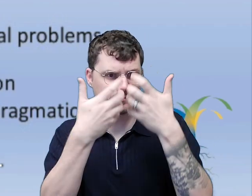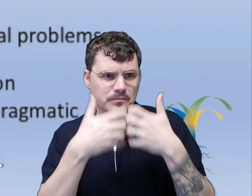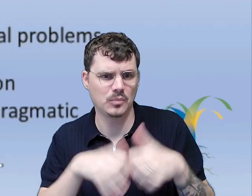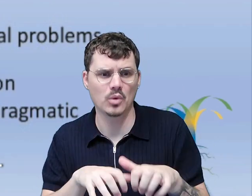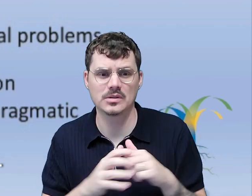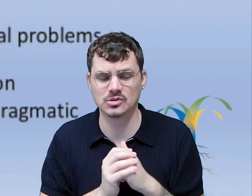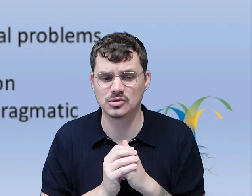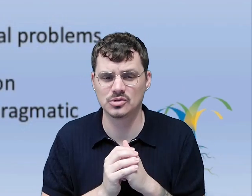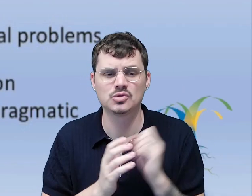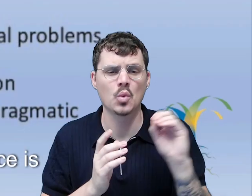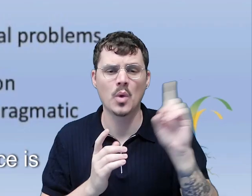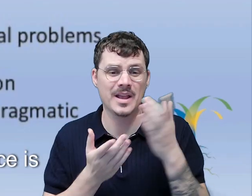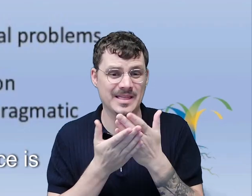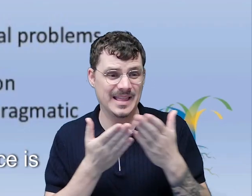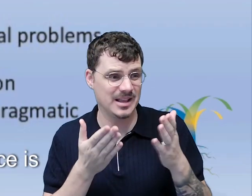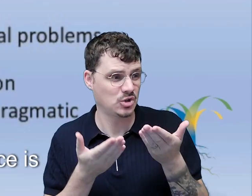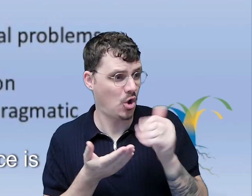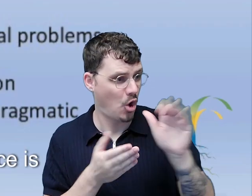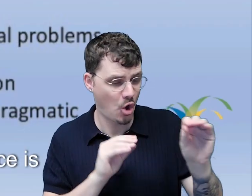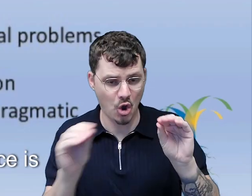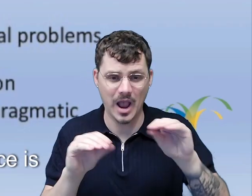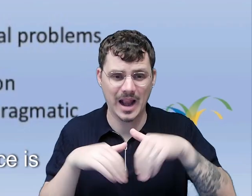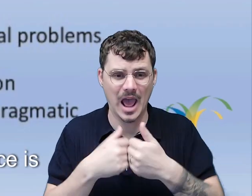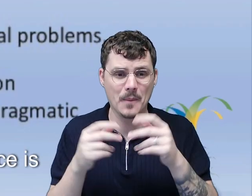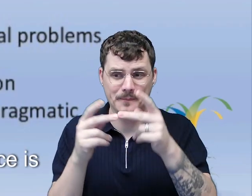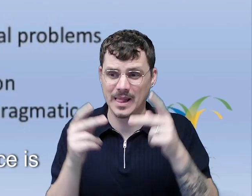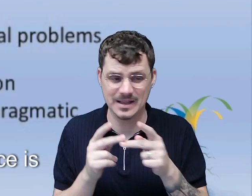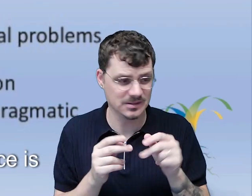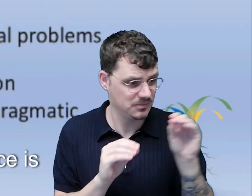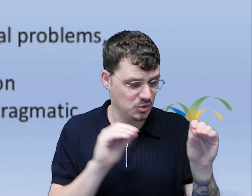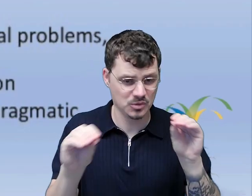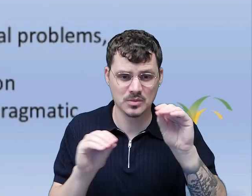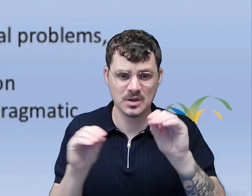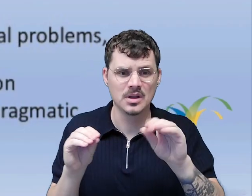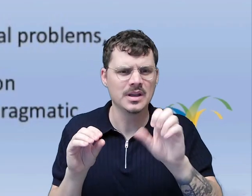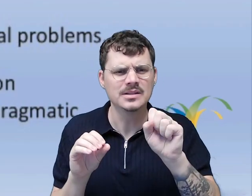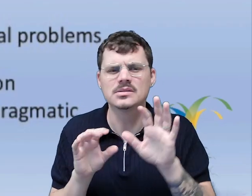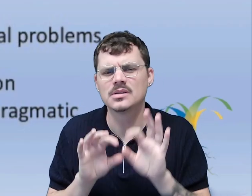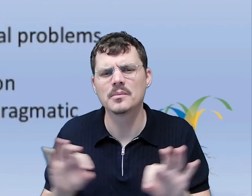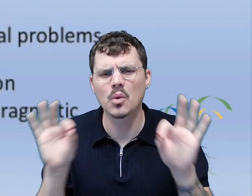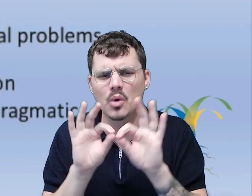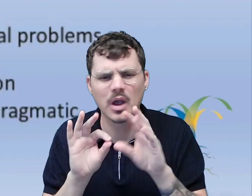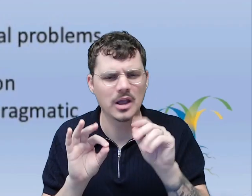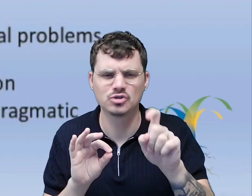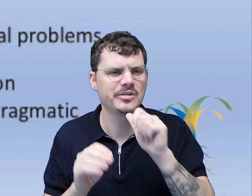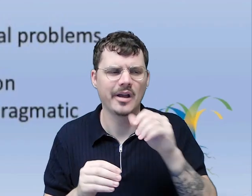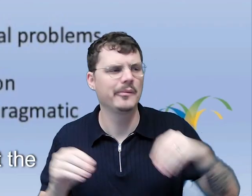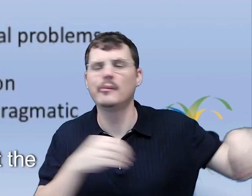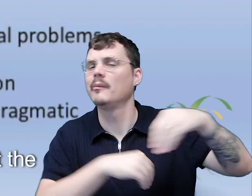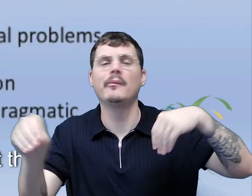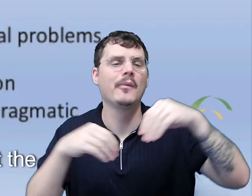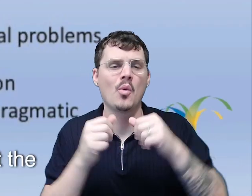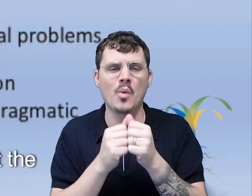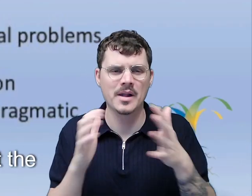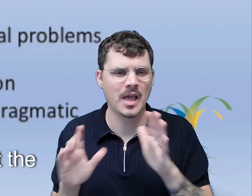perceptual organization. So where stuff is and how a place is arranged is very important.